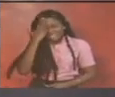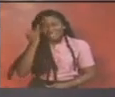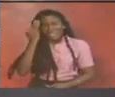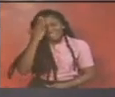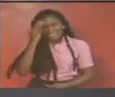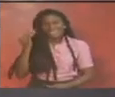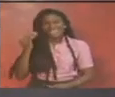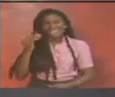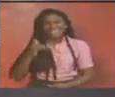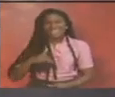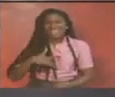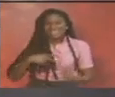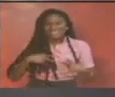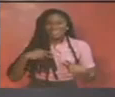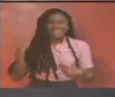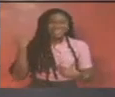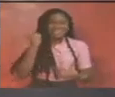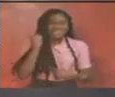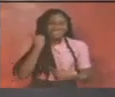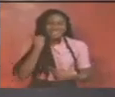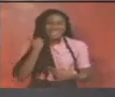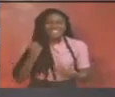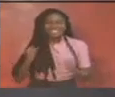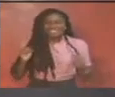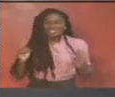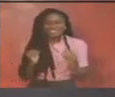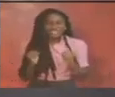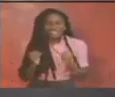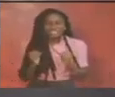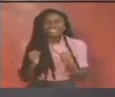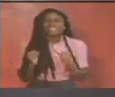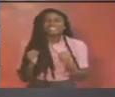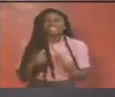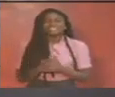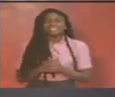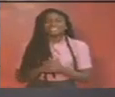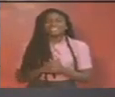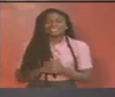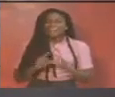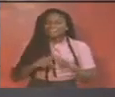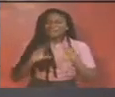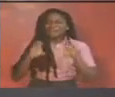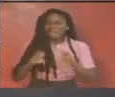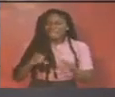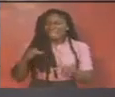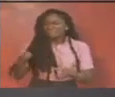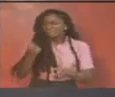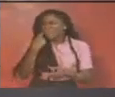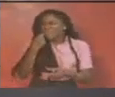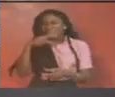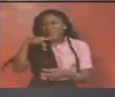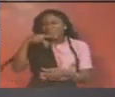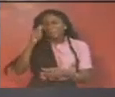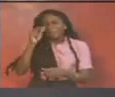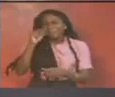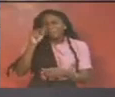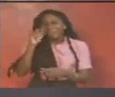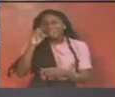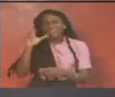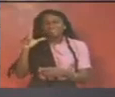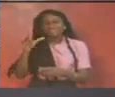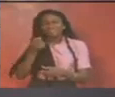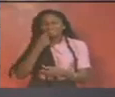have symptoms such as fever, chills, which can be relieved with medication and usually lasts for 24 to